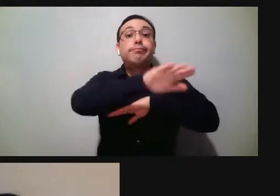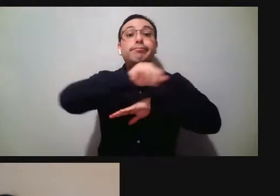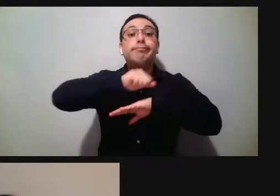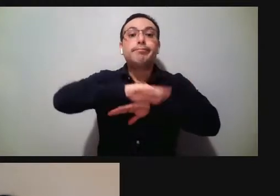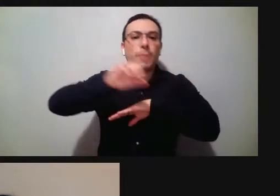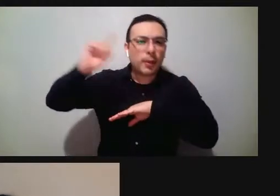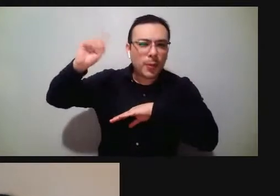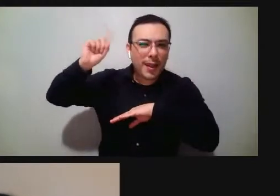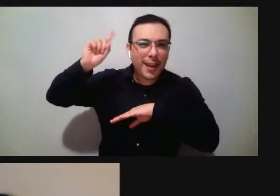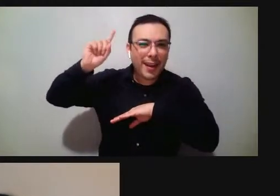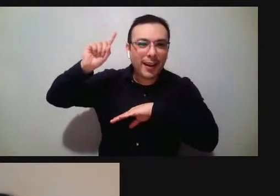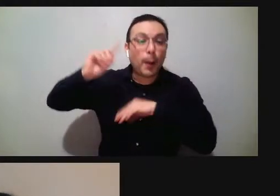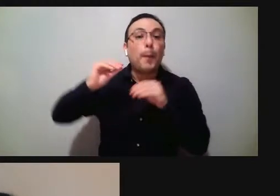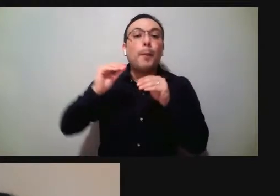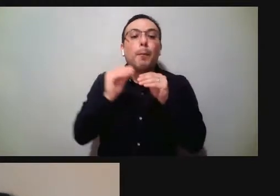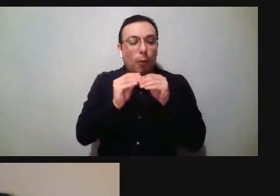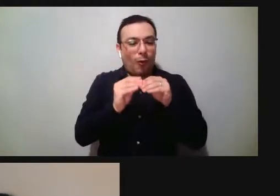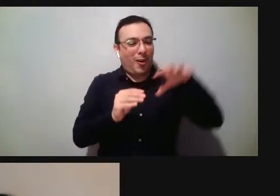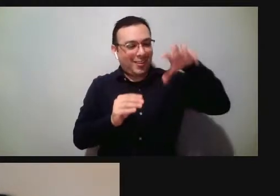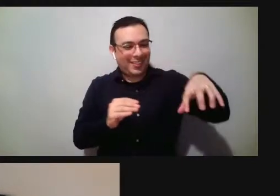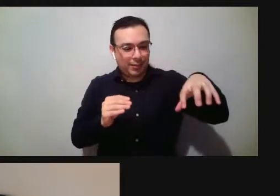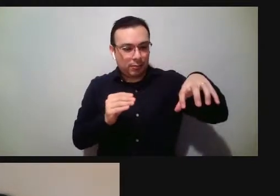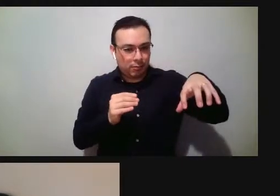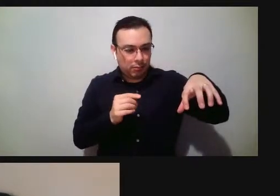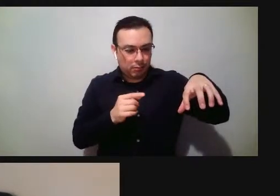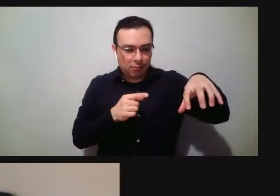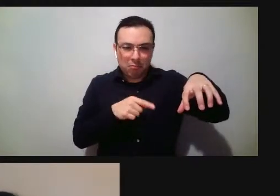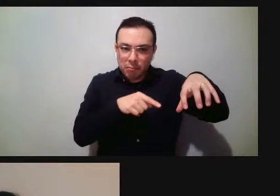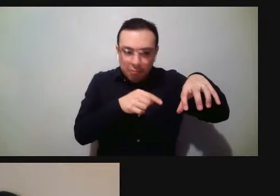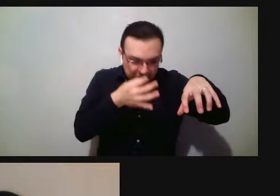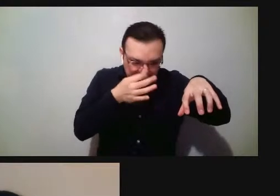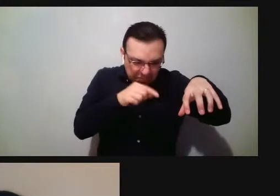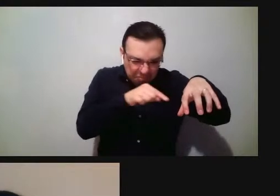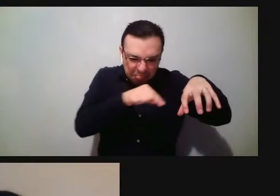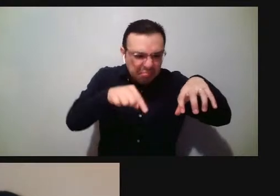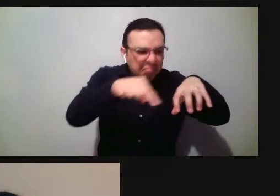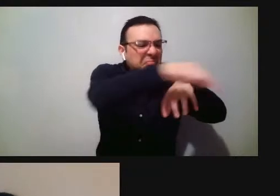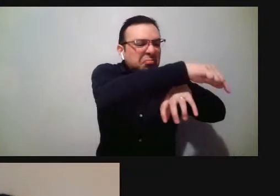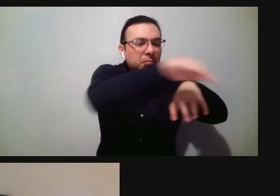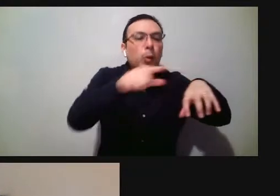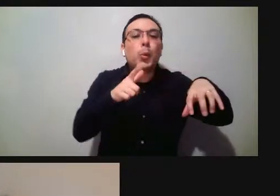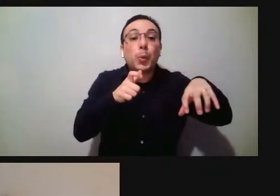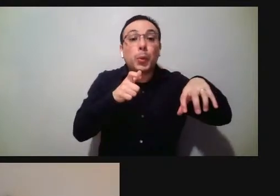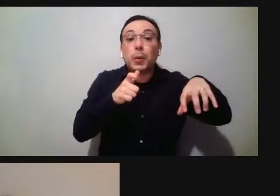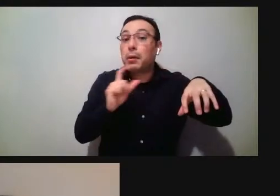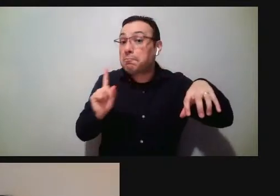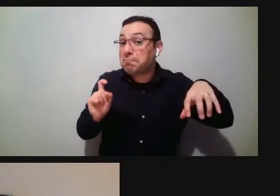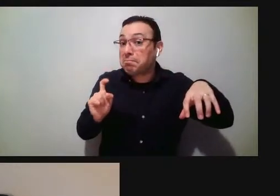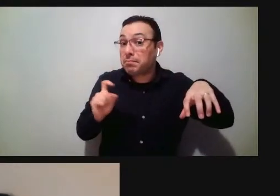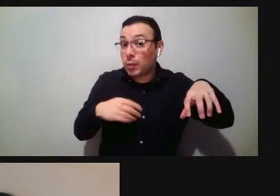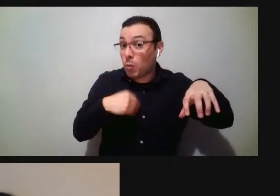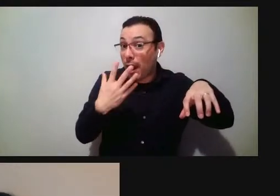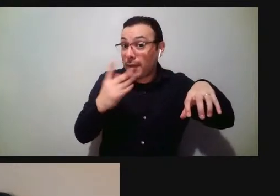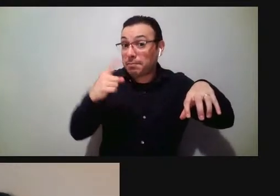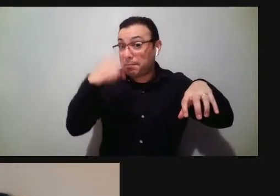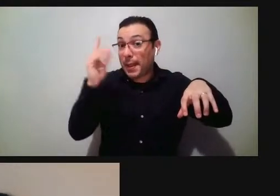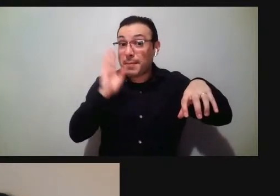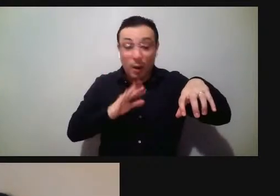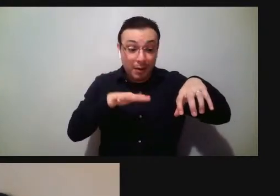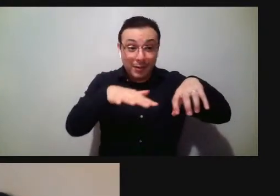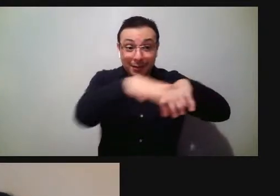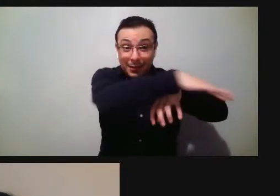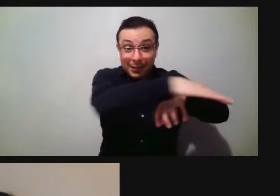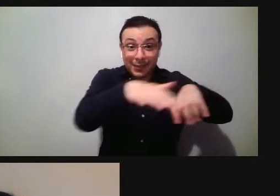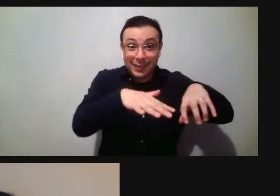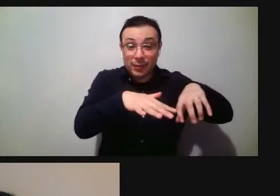first. And so I think it's two parts of the story. So we have to demand access, and that every community should